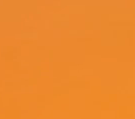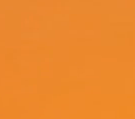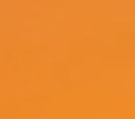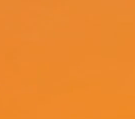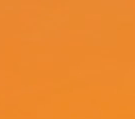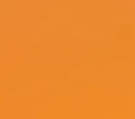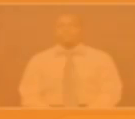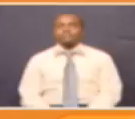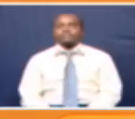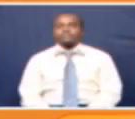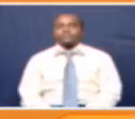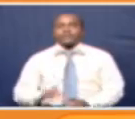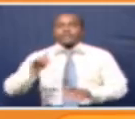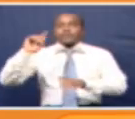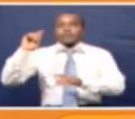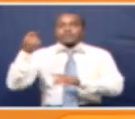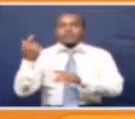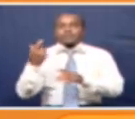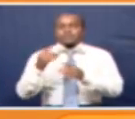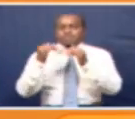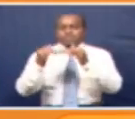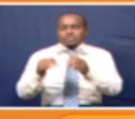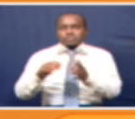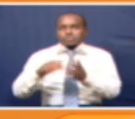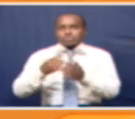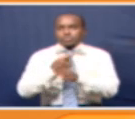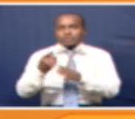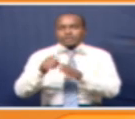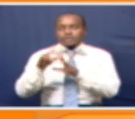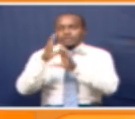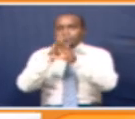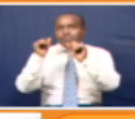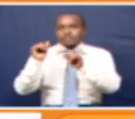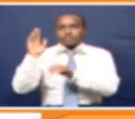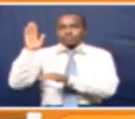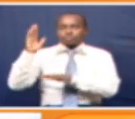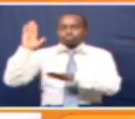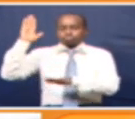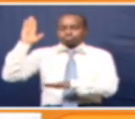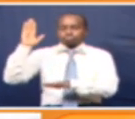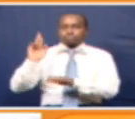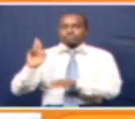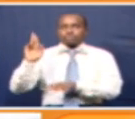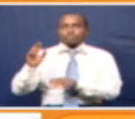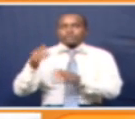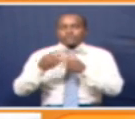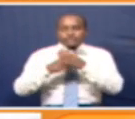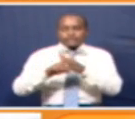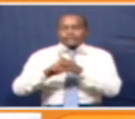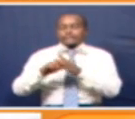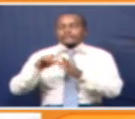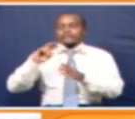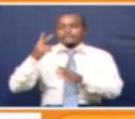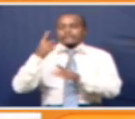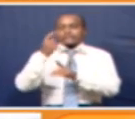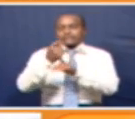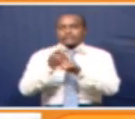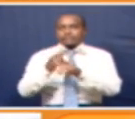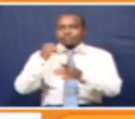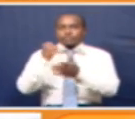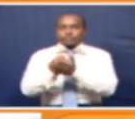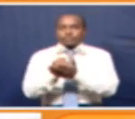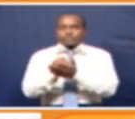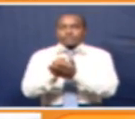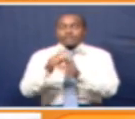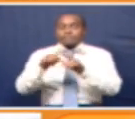Welcome back. Now, Kenya embarks on a defining week as President Uhuru Kenyatta is sworn in, effectively beginning his second term in office. But a